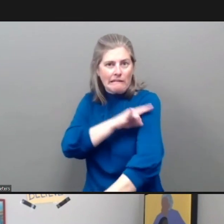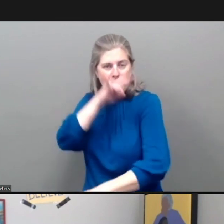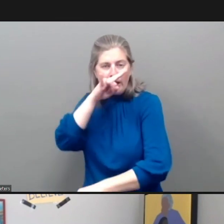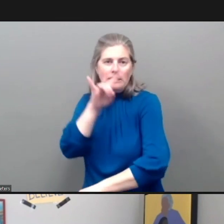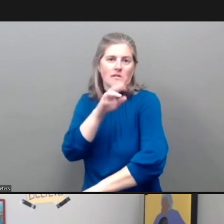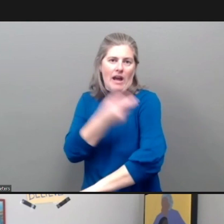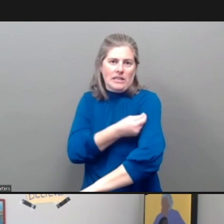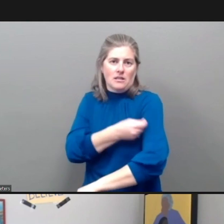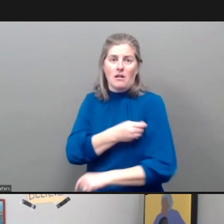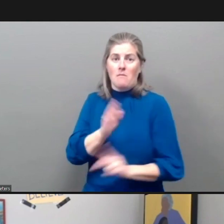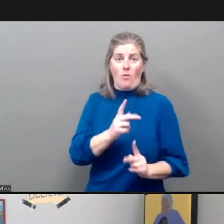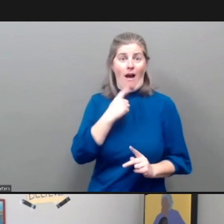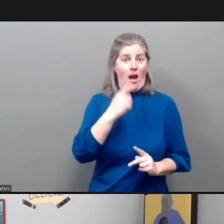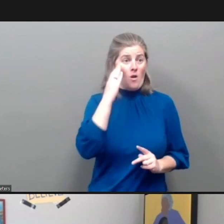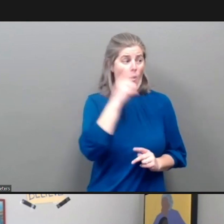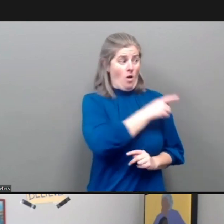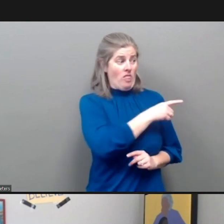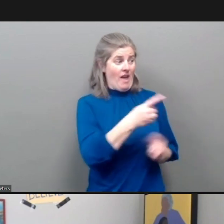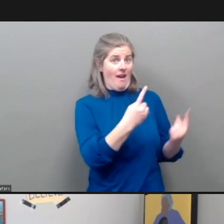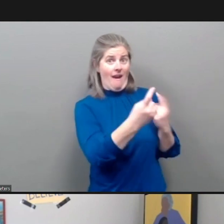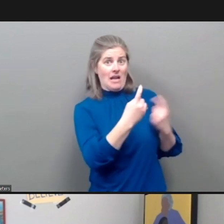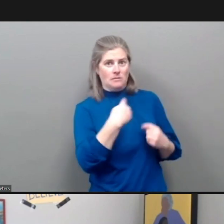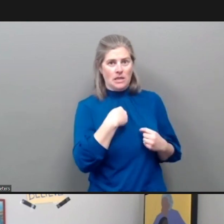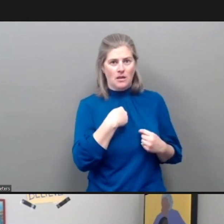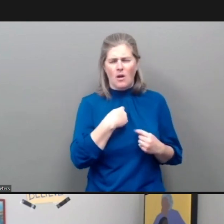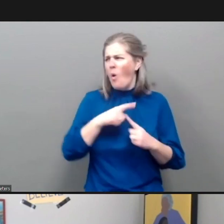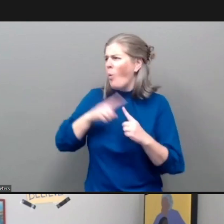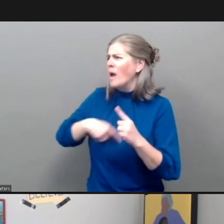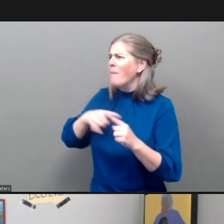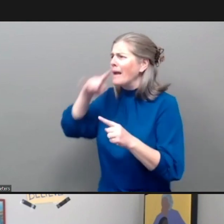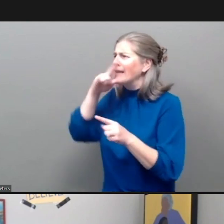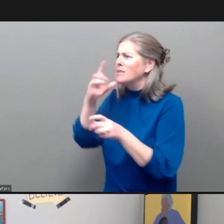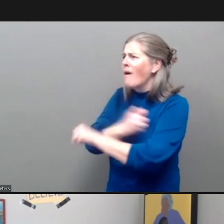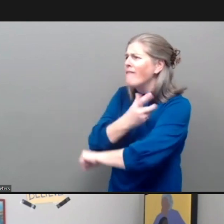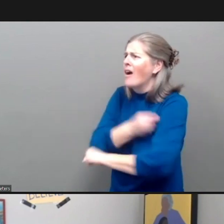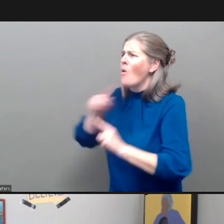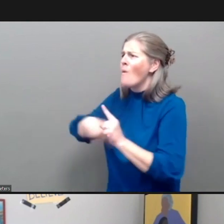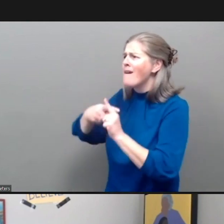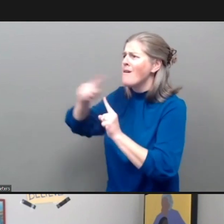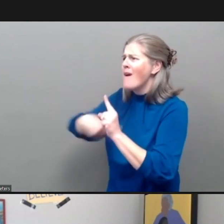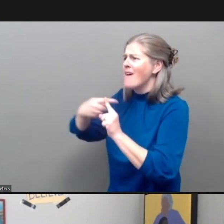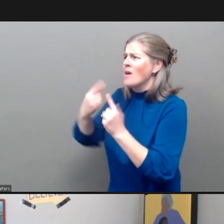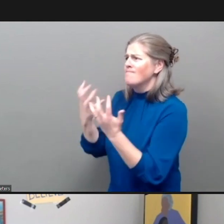who ask me every time I see them, when are my kids going to be able to be vaccinated?